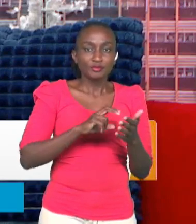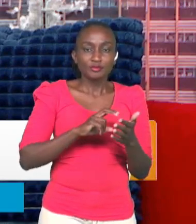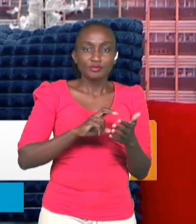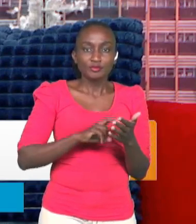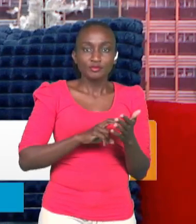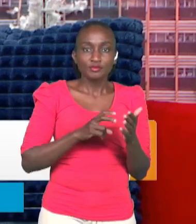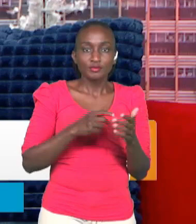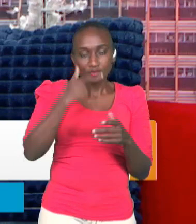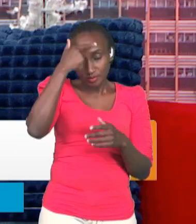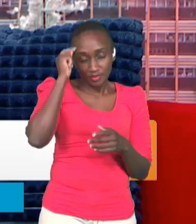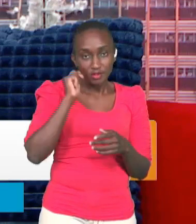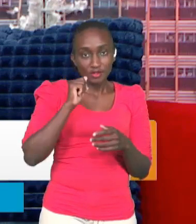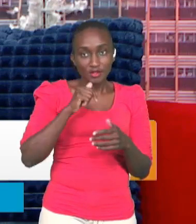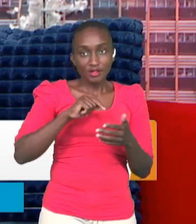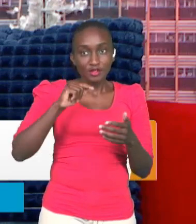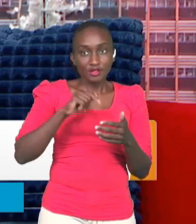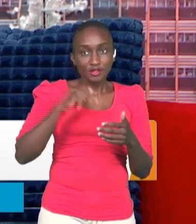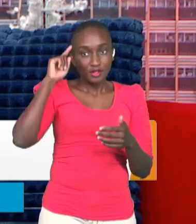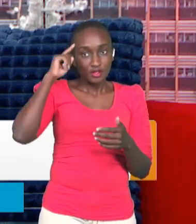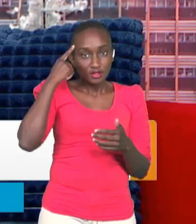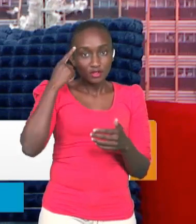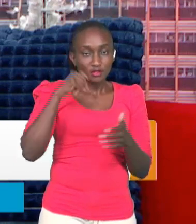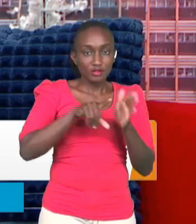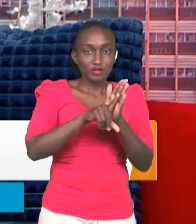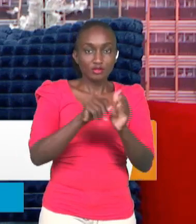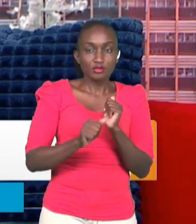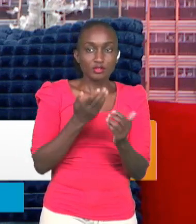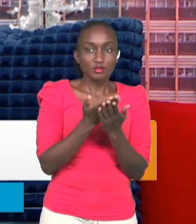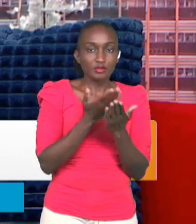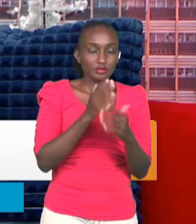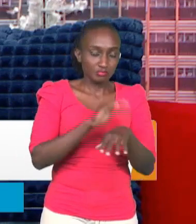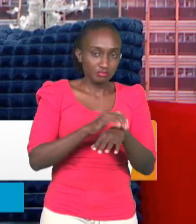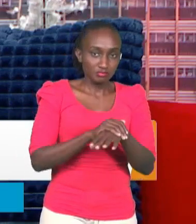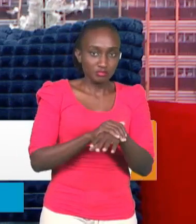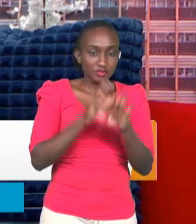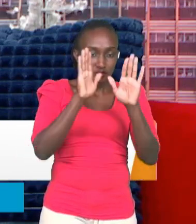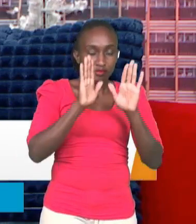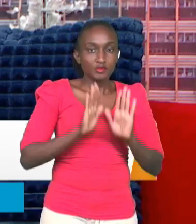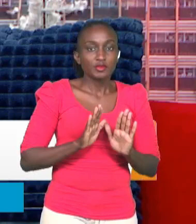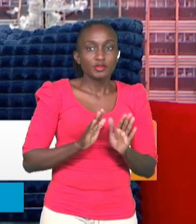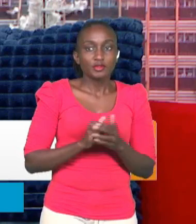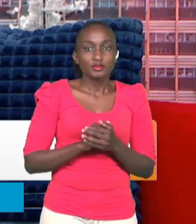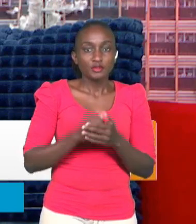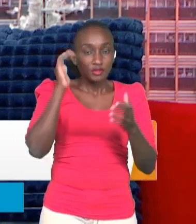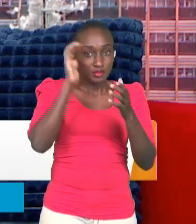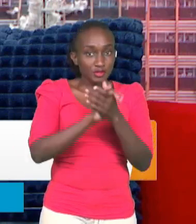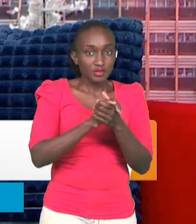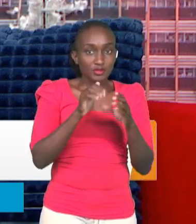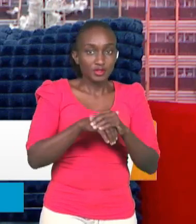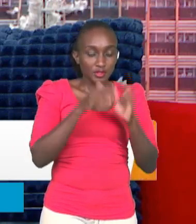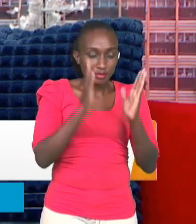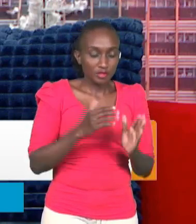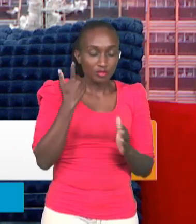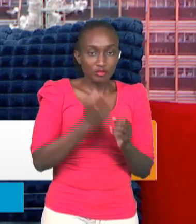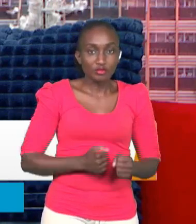Yeah. And I think the raft of amendments that are being proposed are actually good. It is important that you believe in the person who's officiating